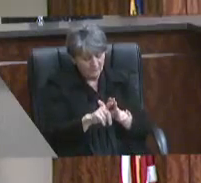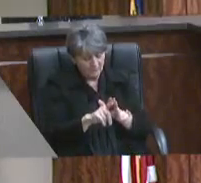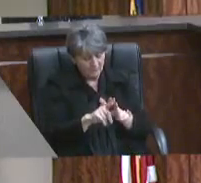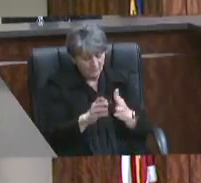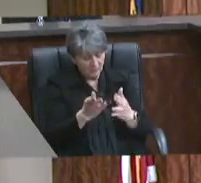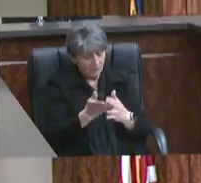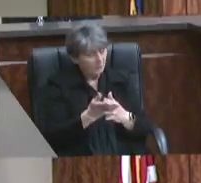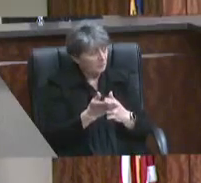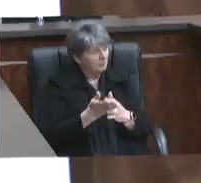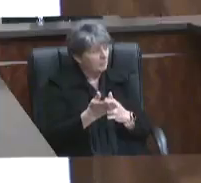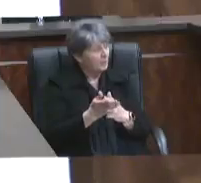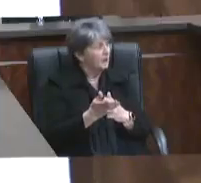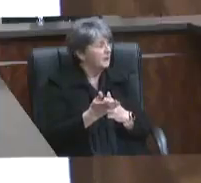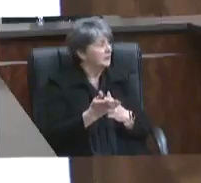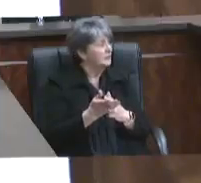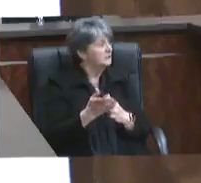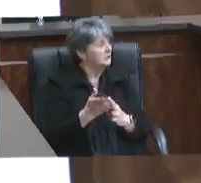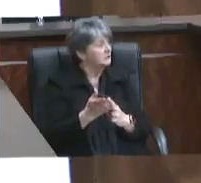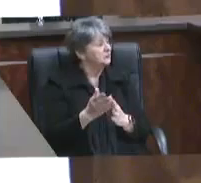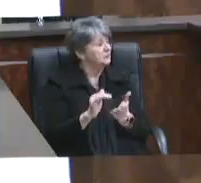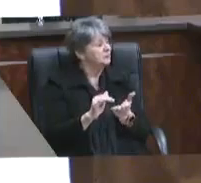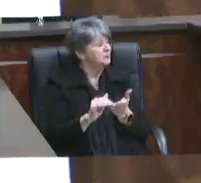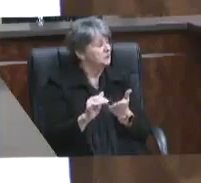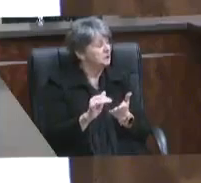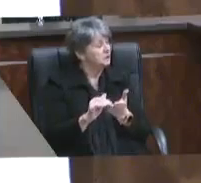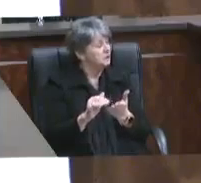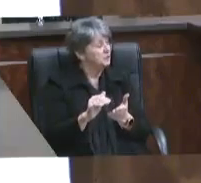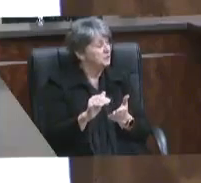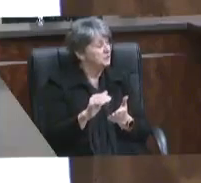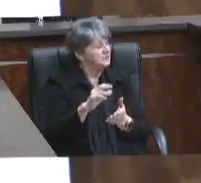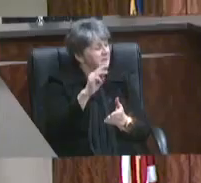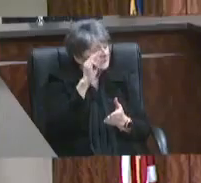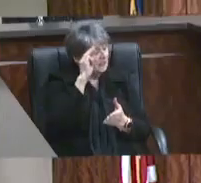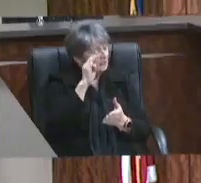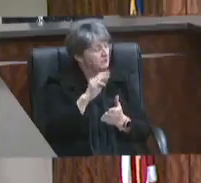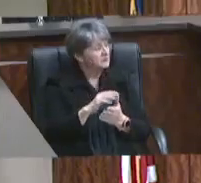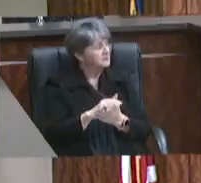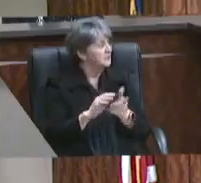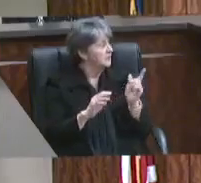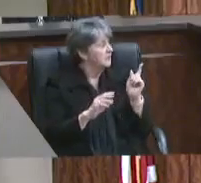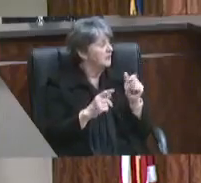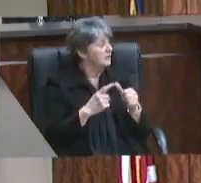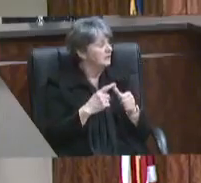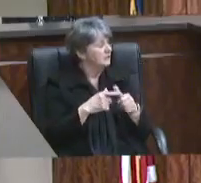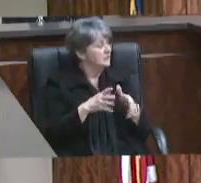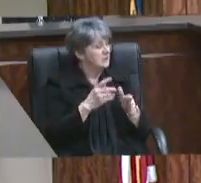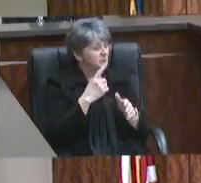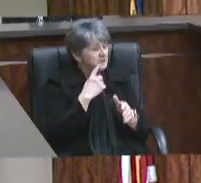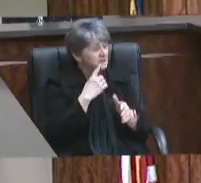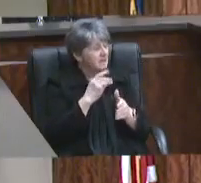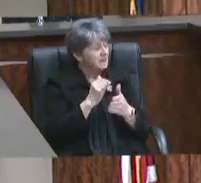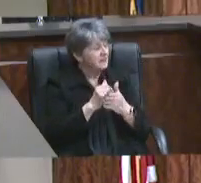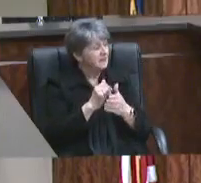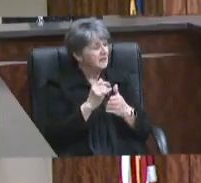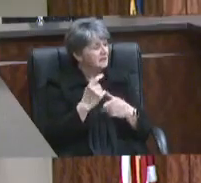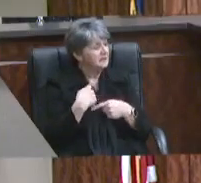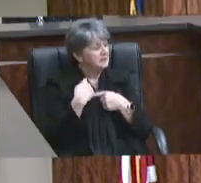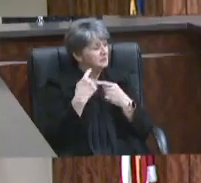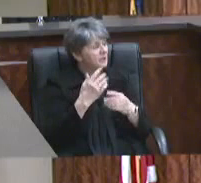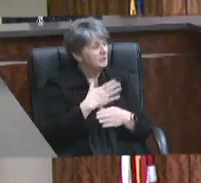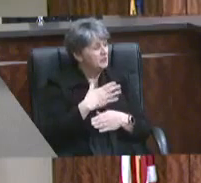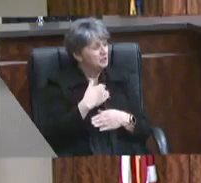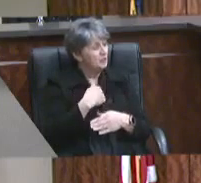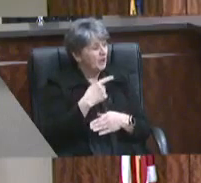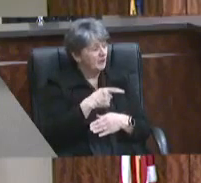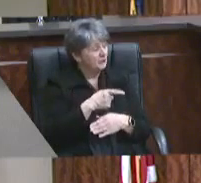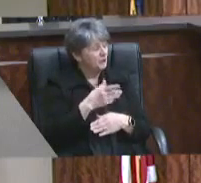Councilman, before you dismiss them, let me mention that Scouts, it's been a pleasure to have you